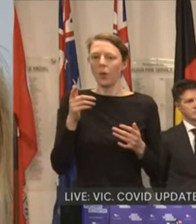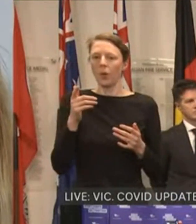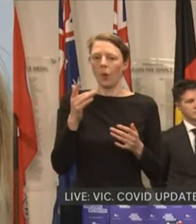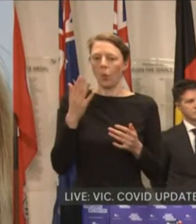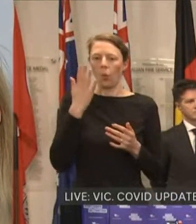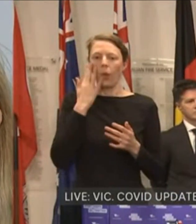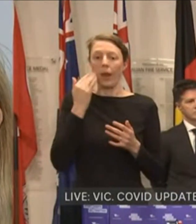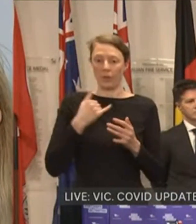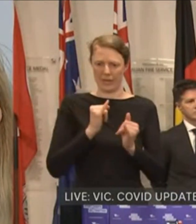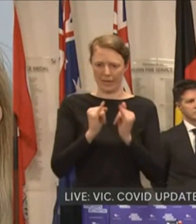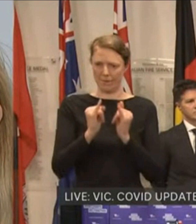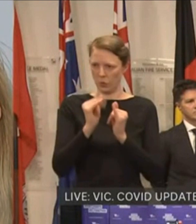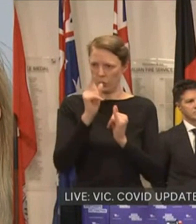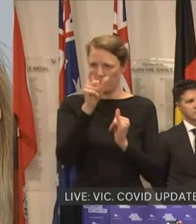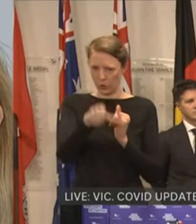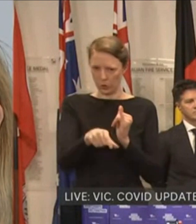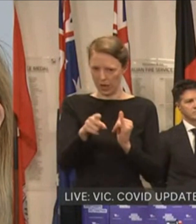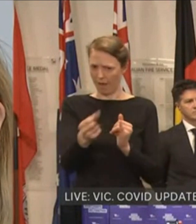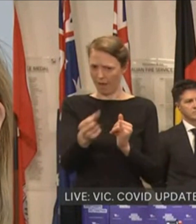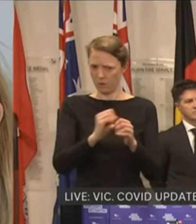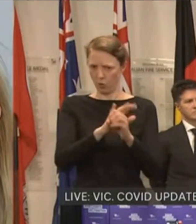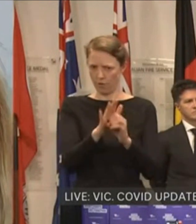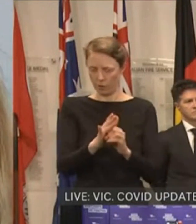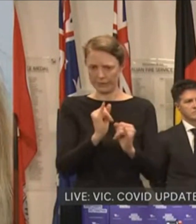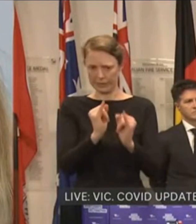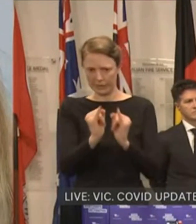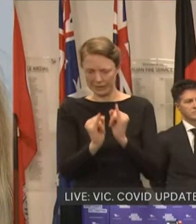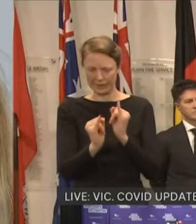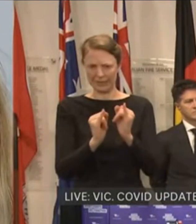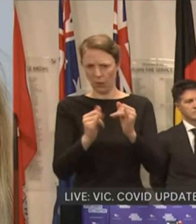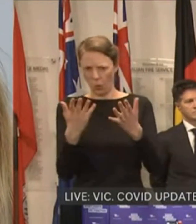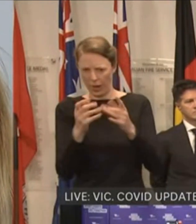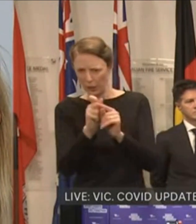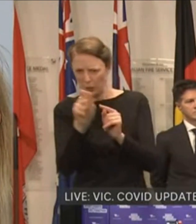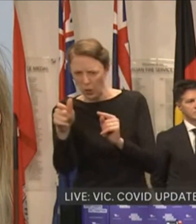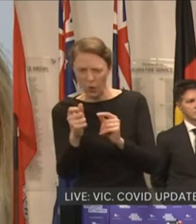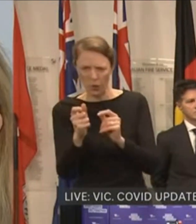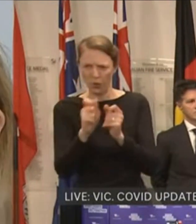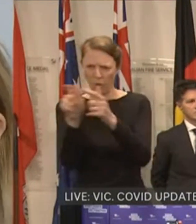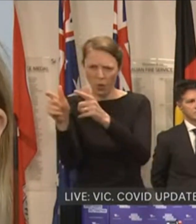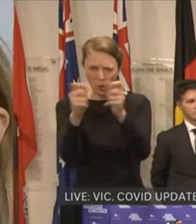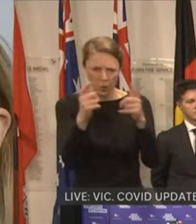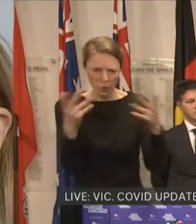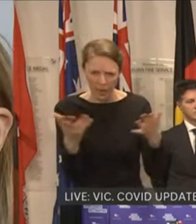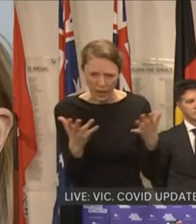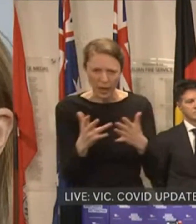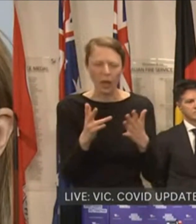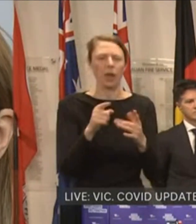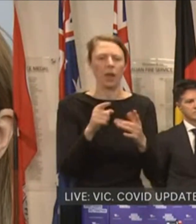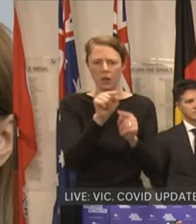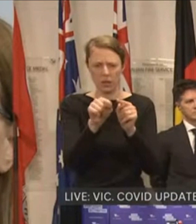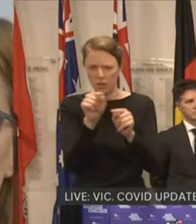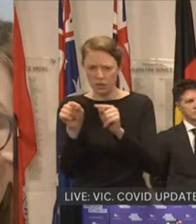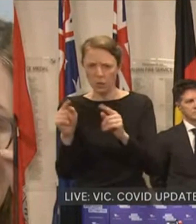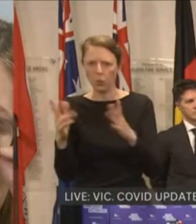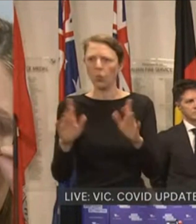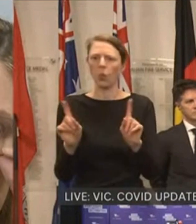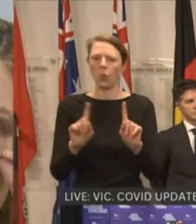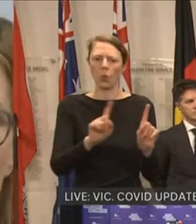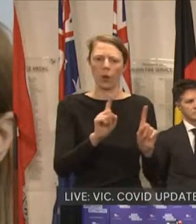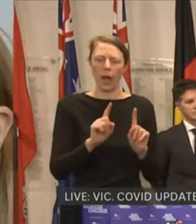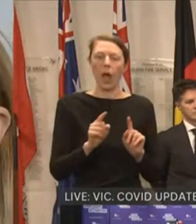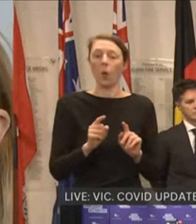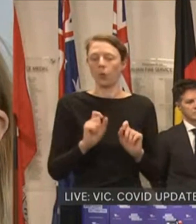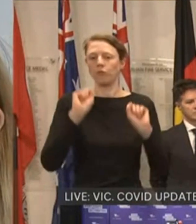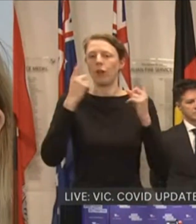the businesses that we name. I just want to thank those businesses for, doing the deep clean. And once the